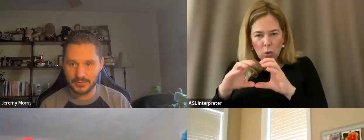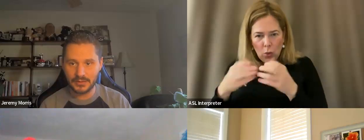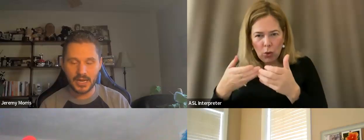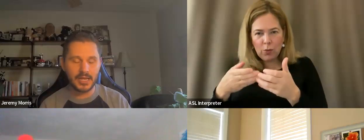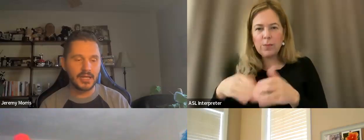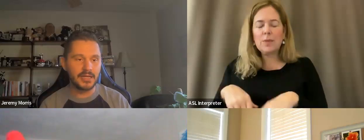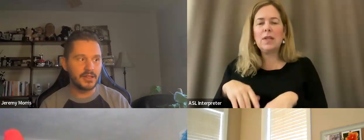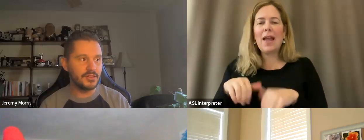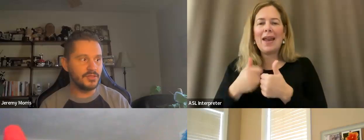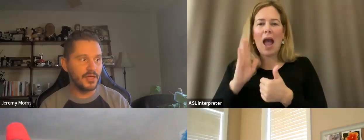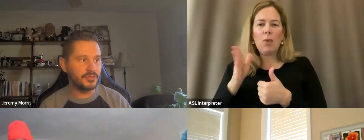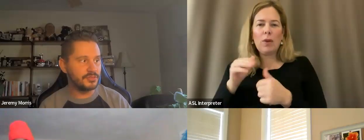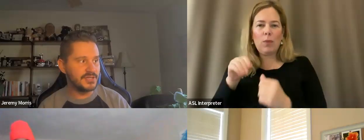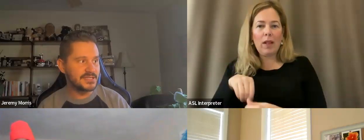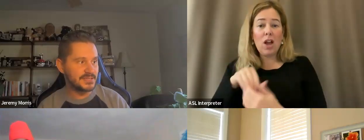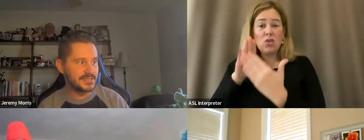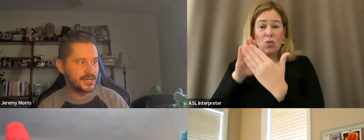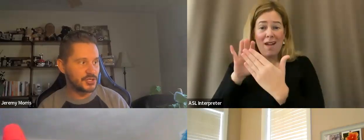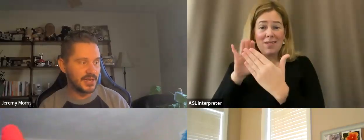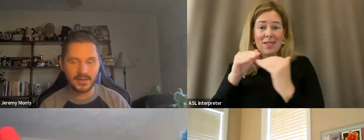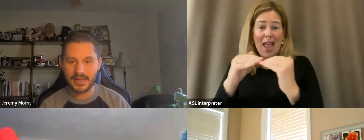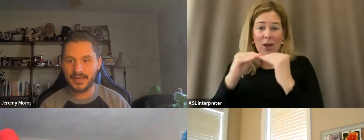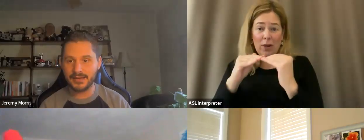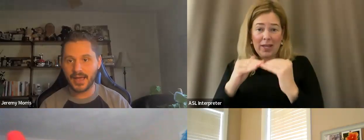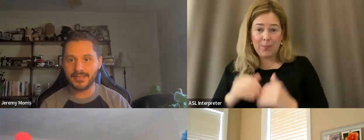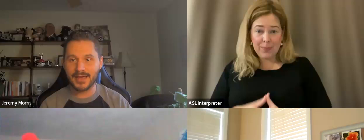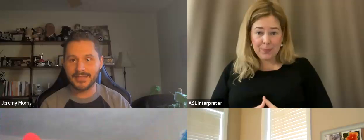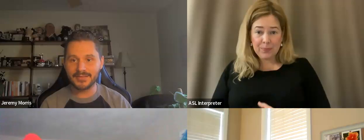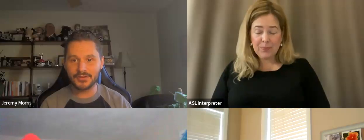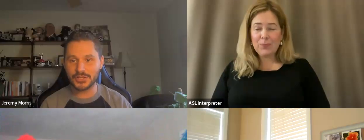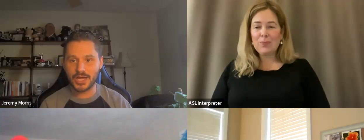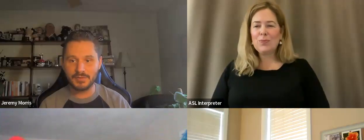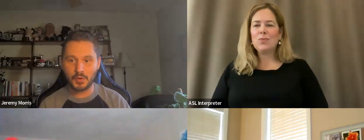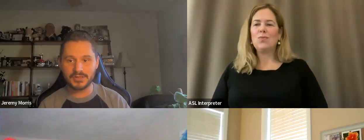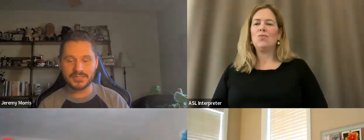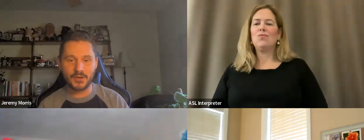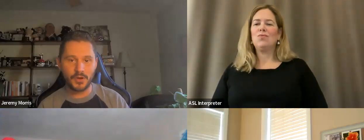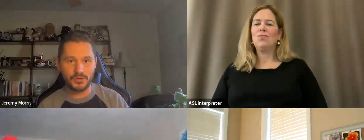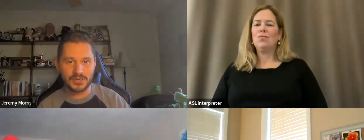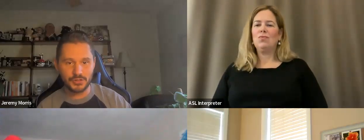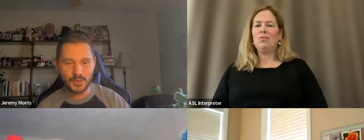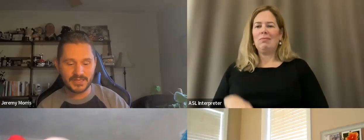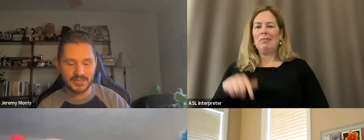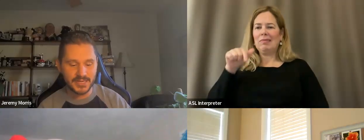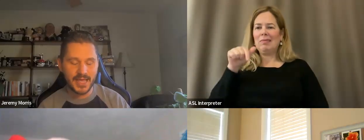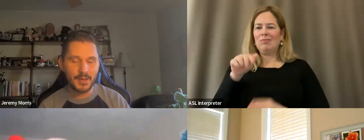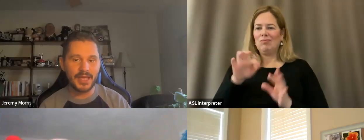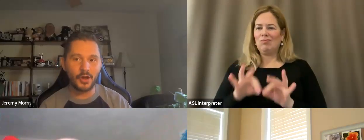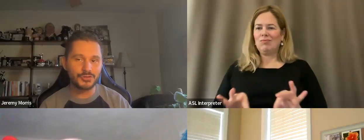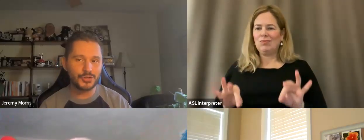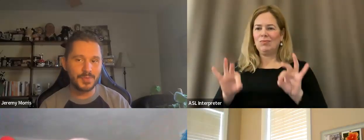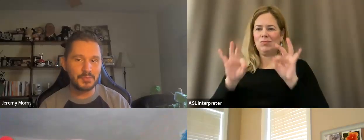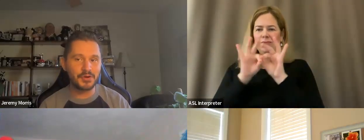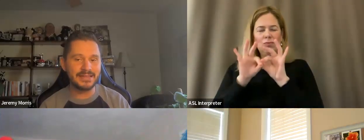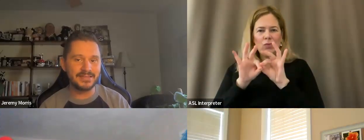equity. Now, this is a section that, again, I think that there's a lot of importance in what you can do with this.